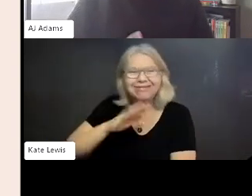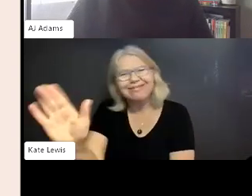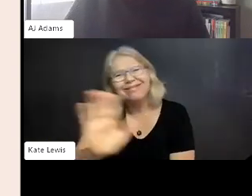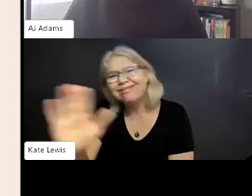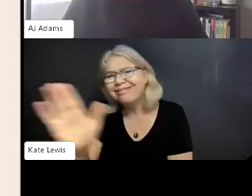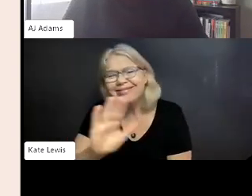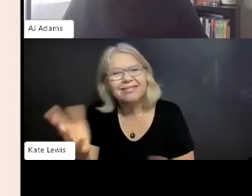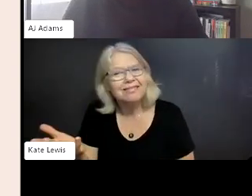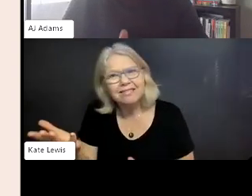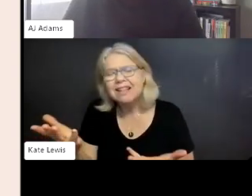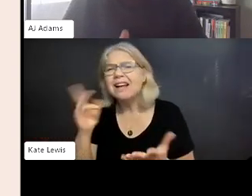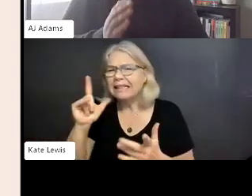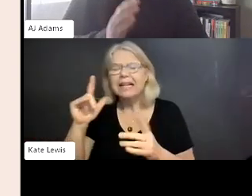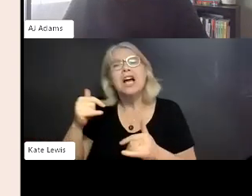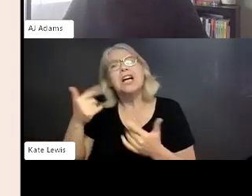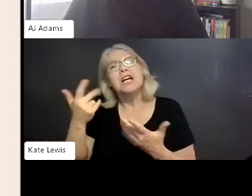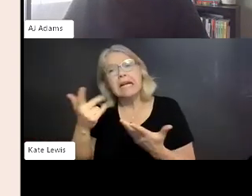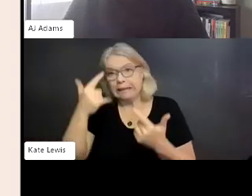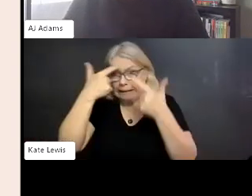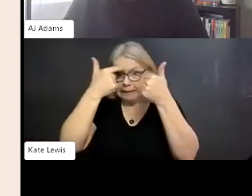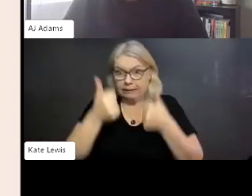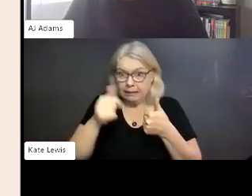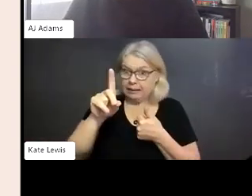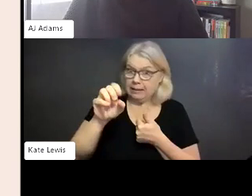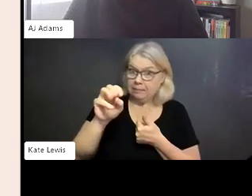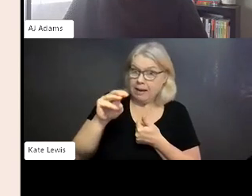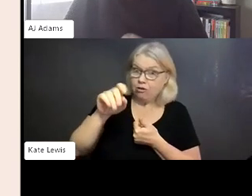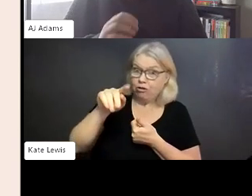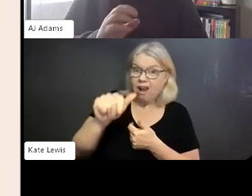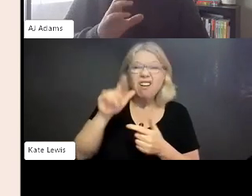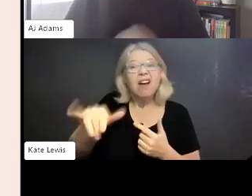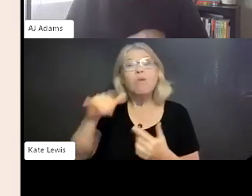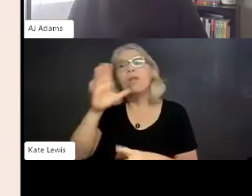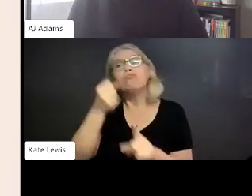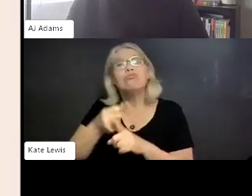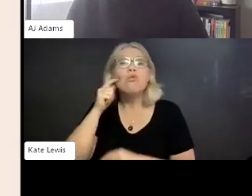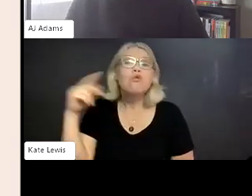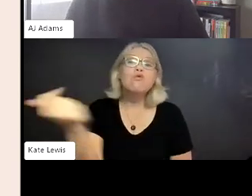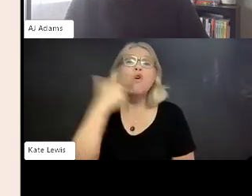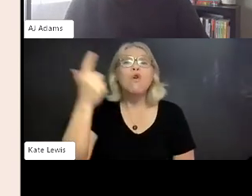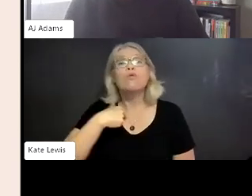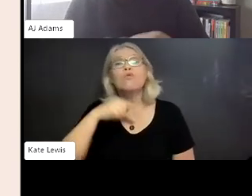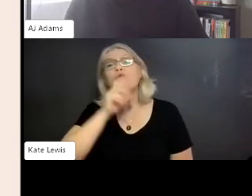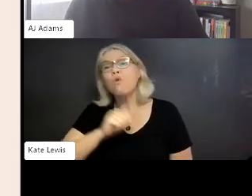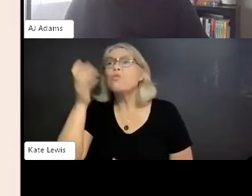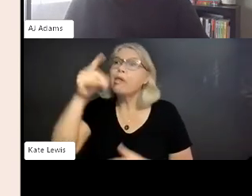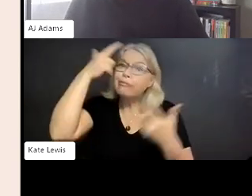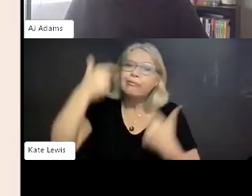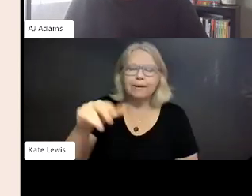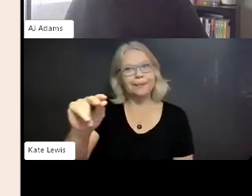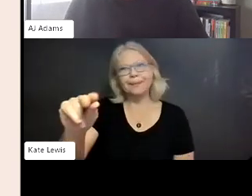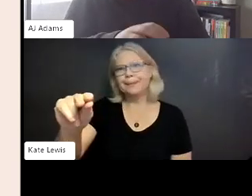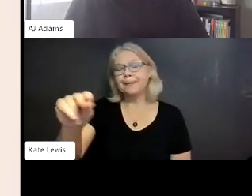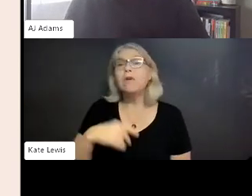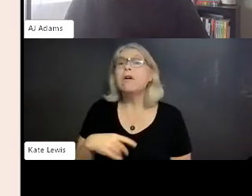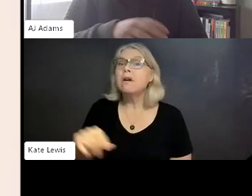it's super important to remember dementia is not a normal part of aging. Over 40% of folks who are 65 and